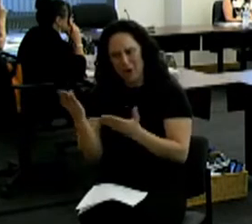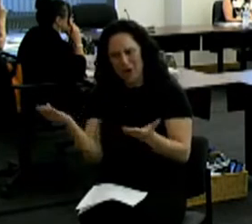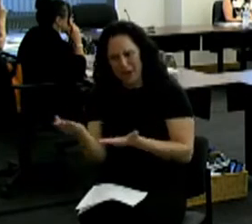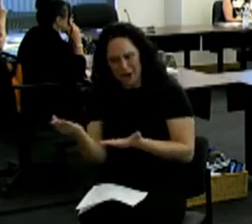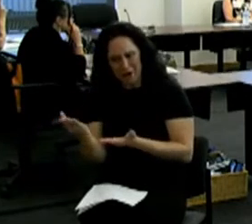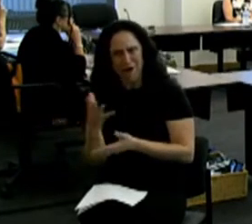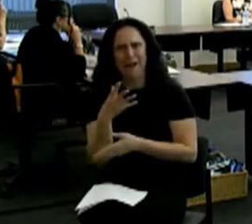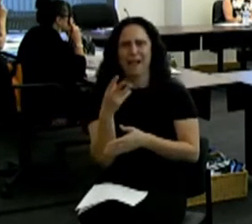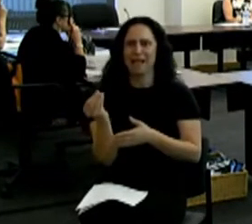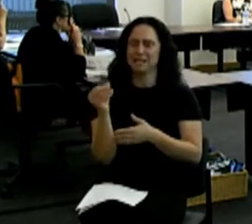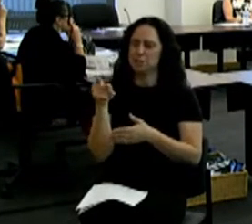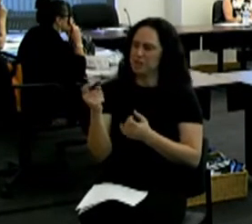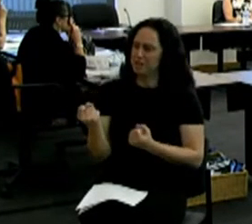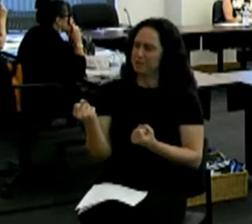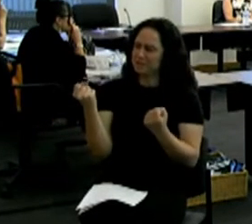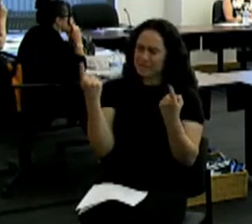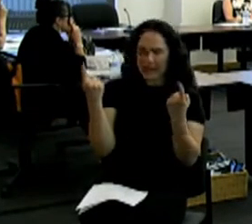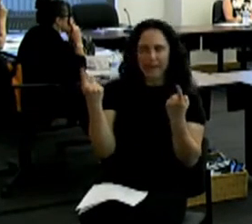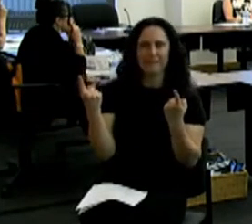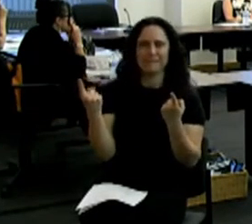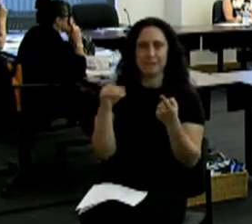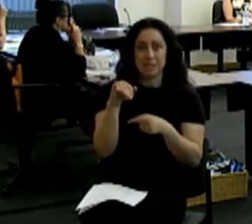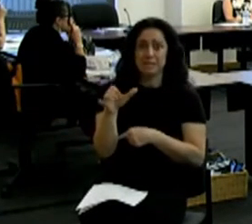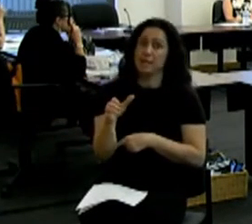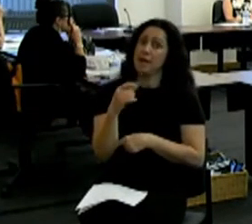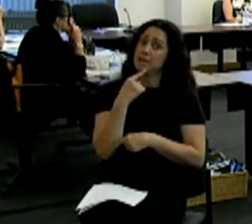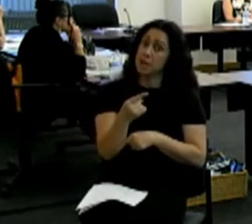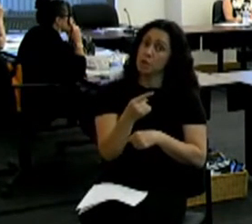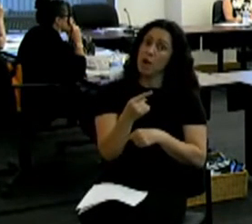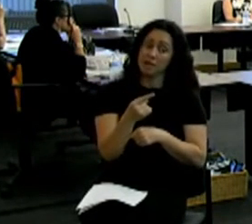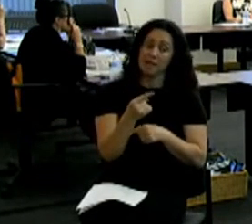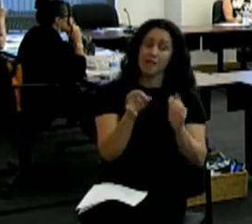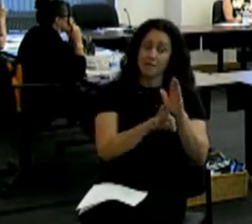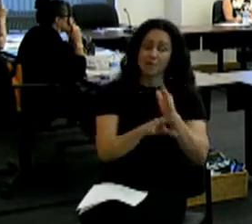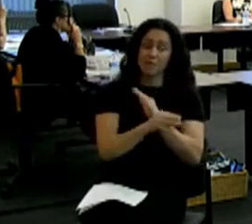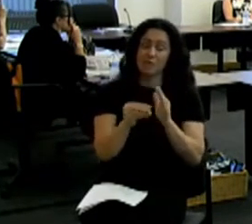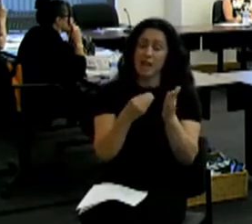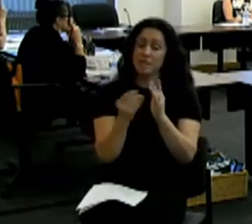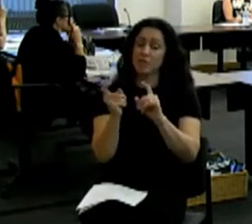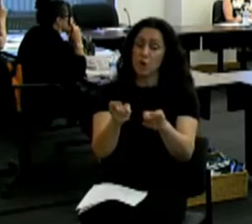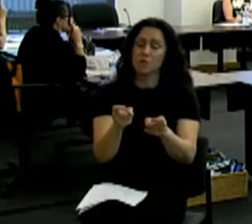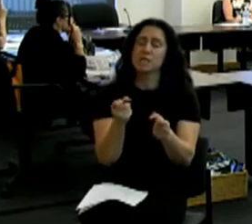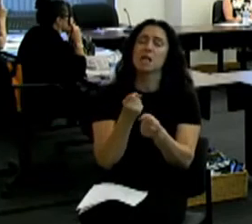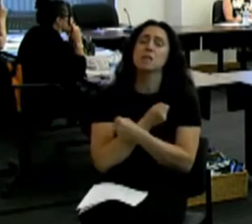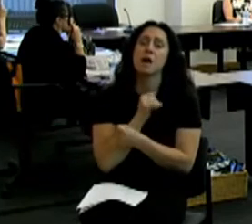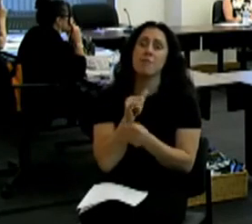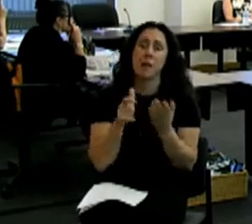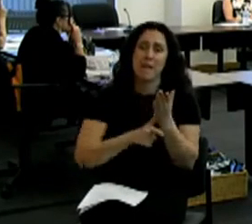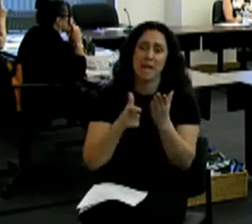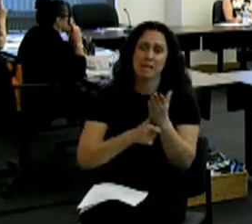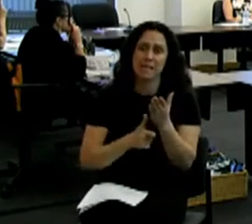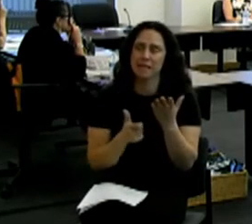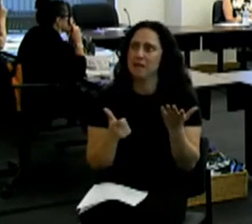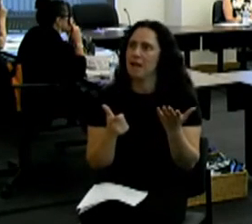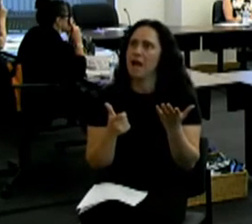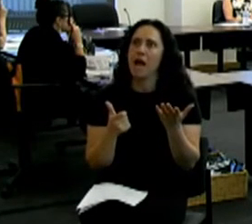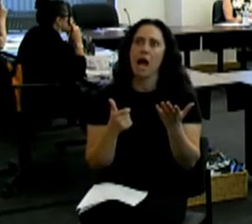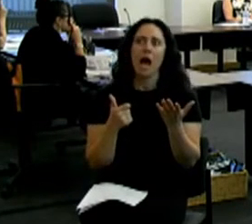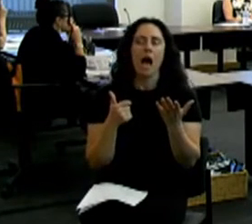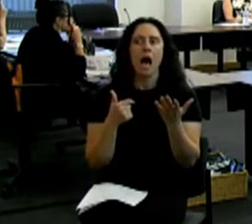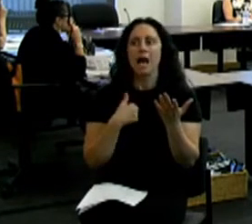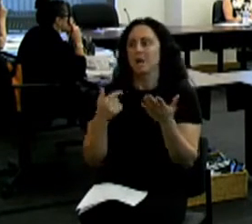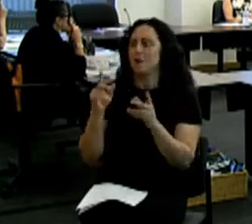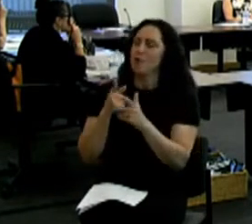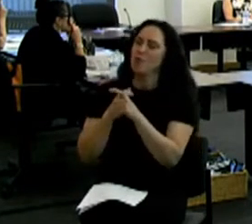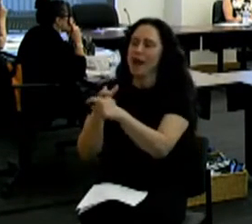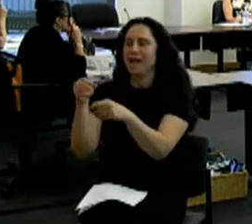and she understands it. And I'll tell you what, the foundation and the donors loved that magazine. And I ran into her